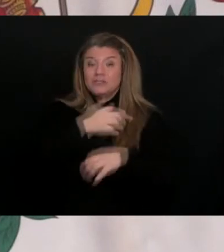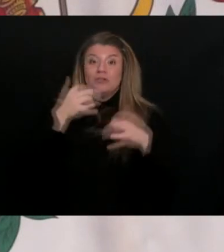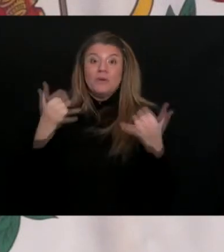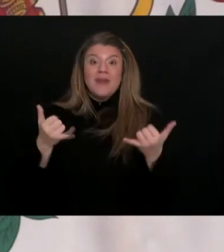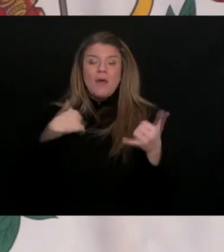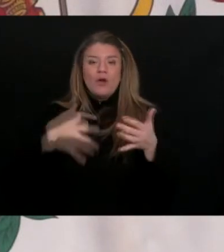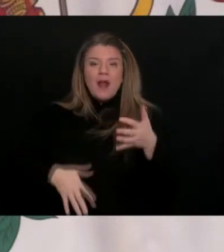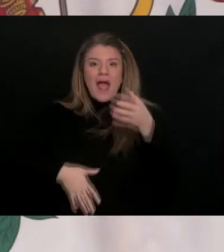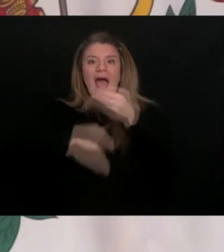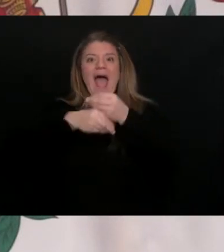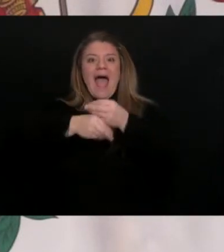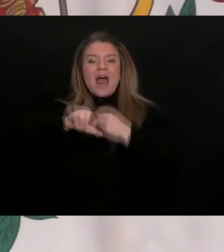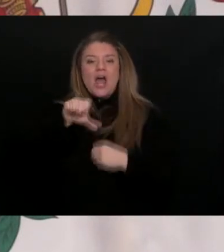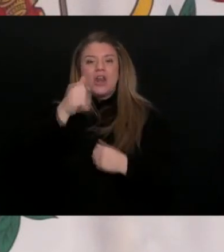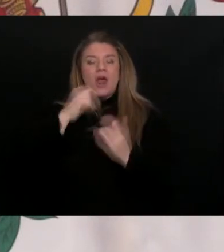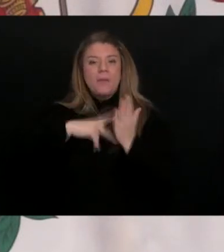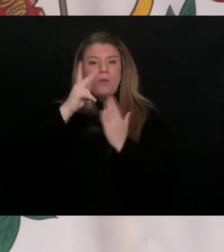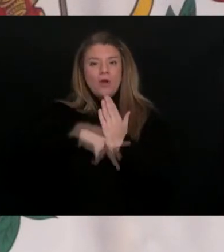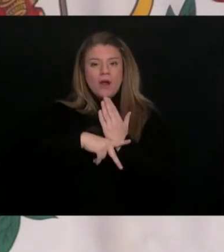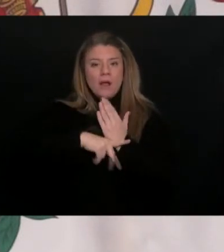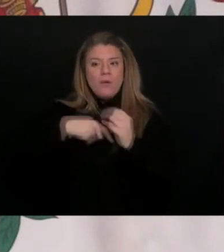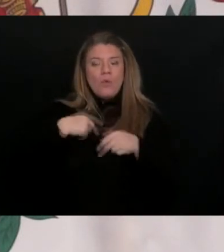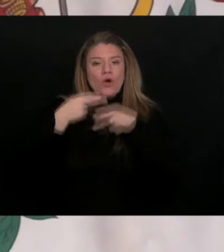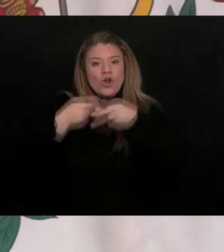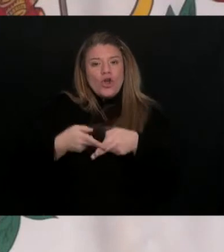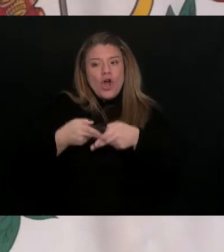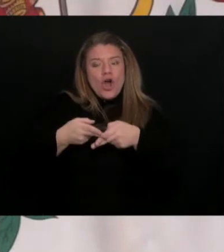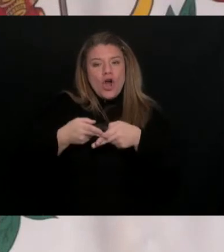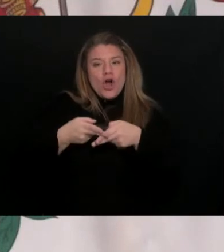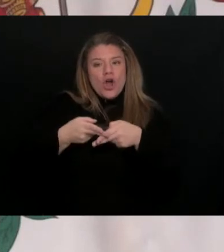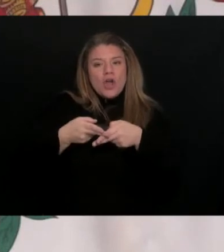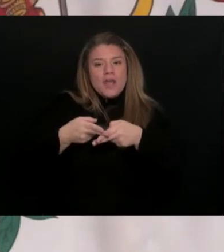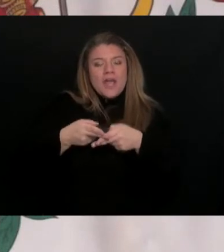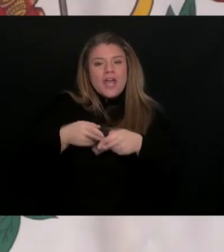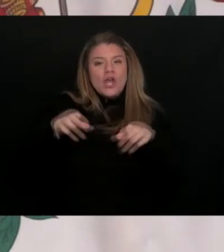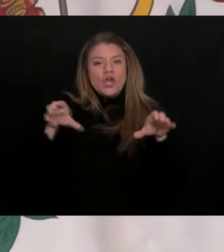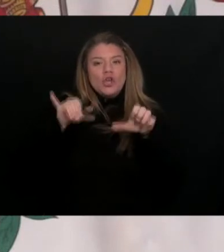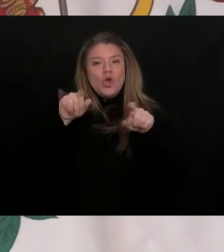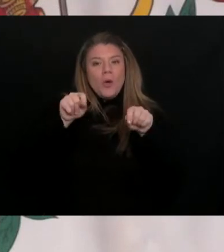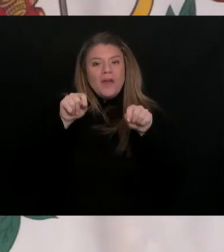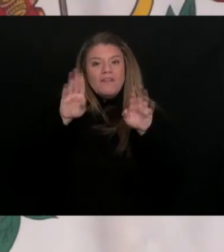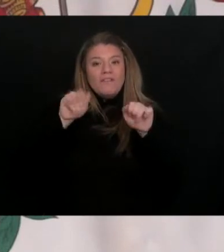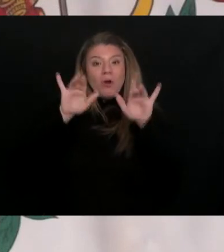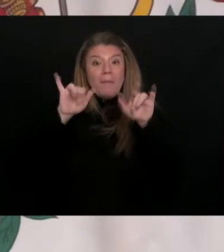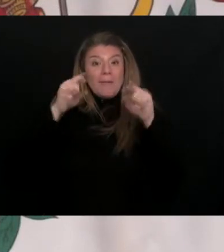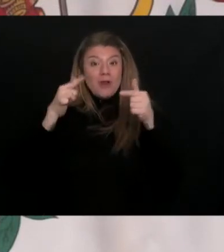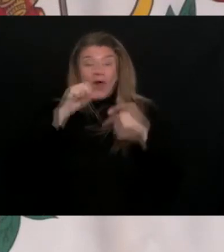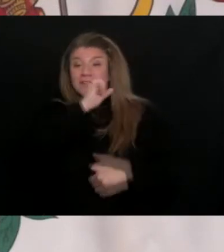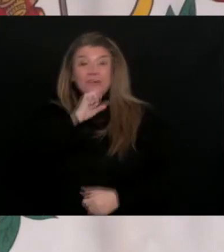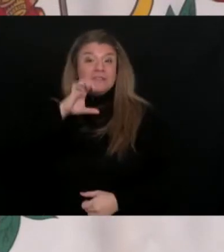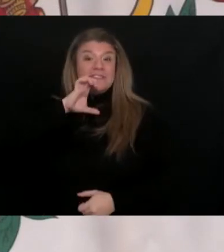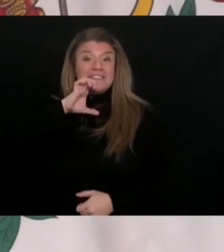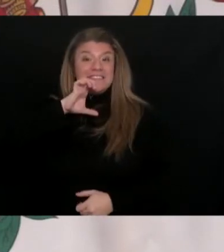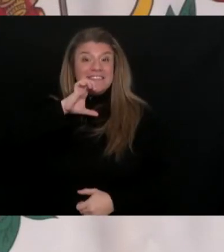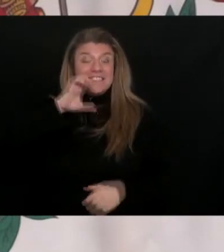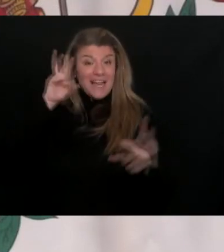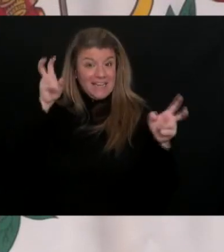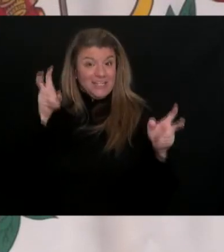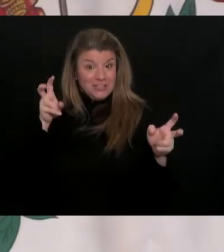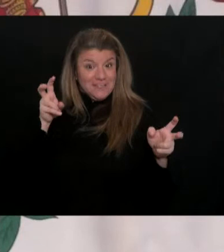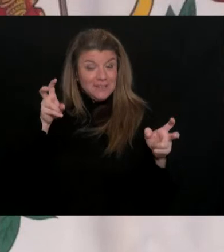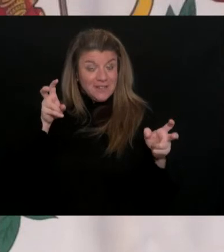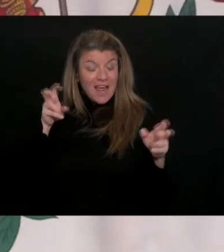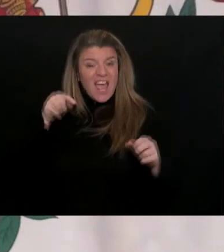program. We're going to call it Do It for Baby Dog Senior Center Edition. And